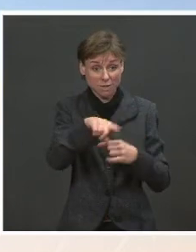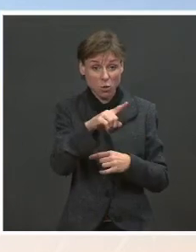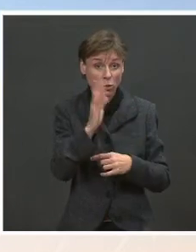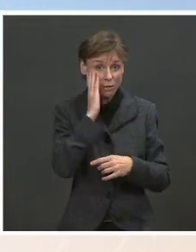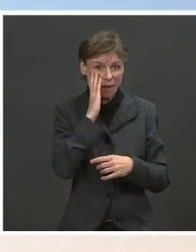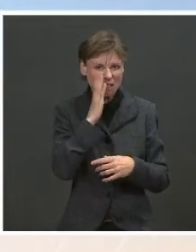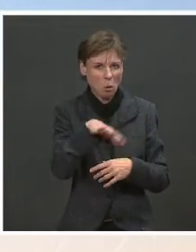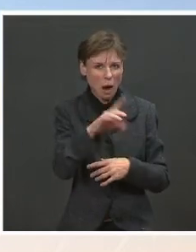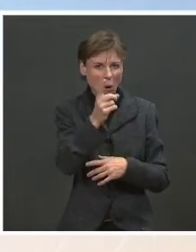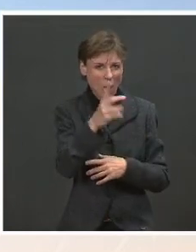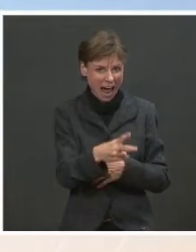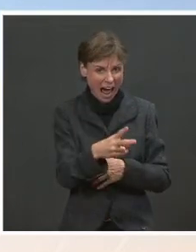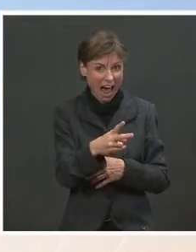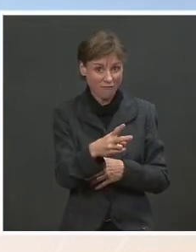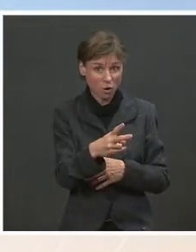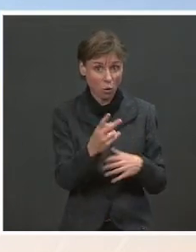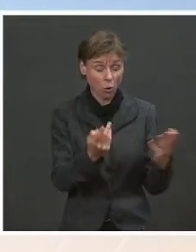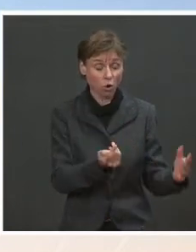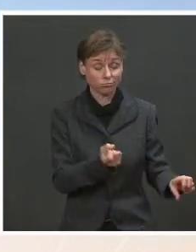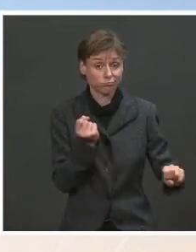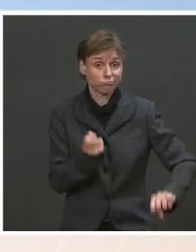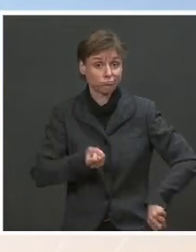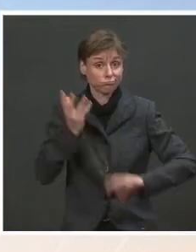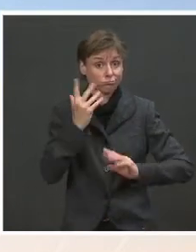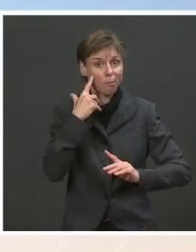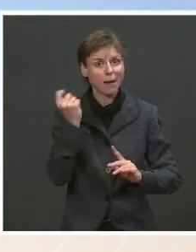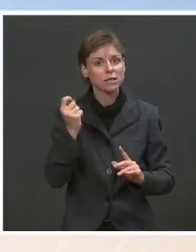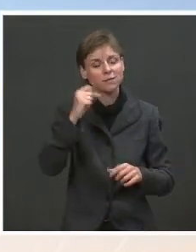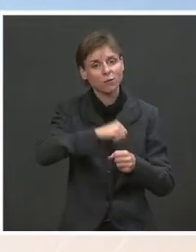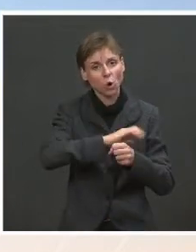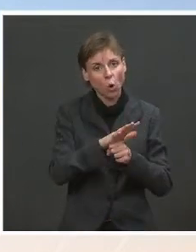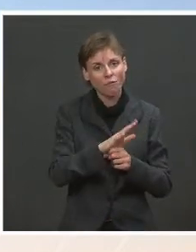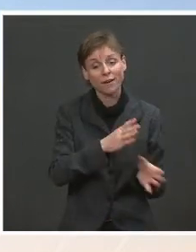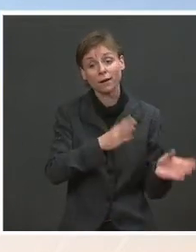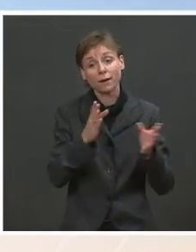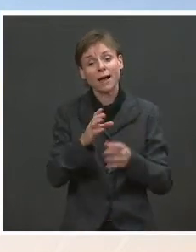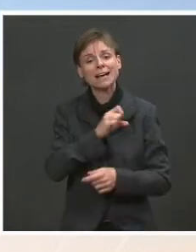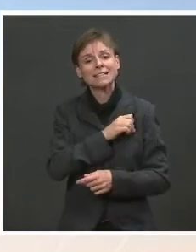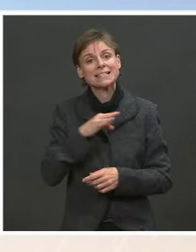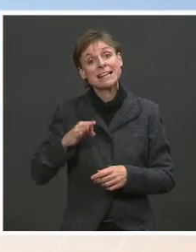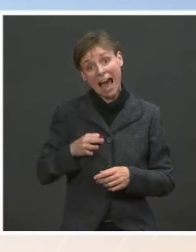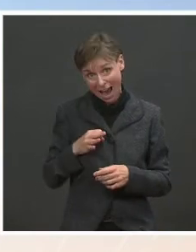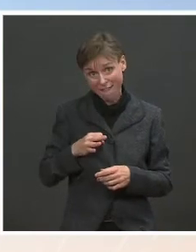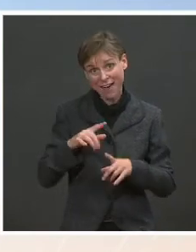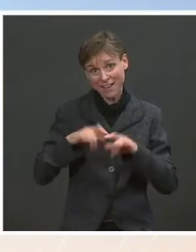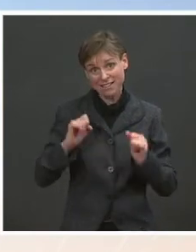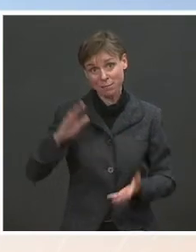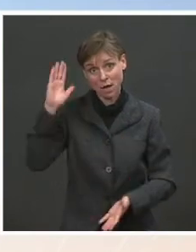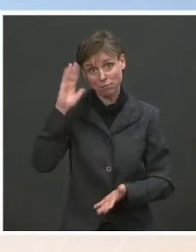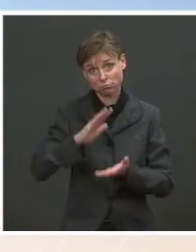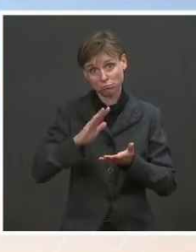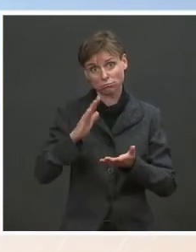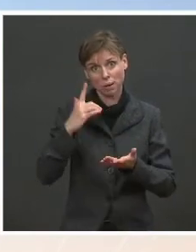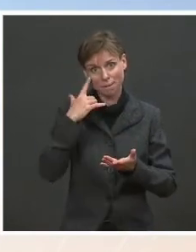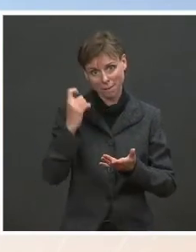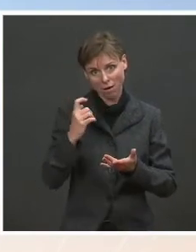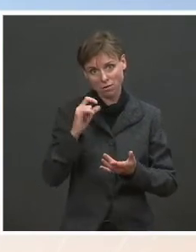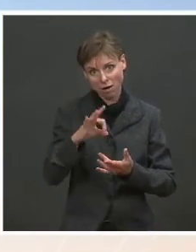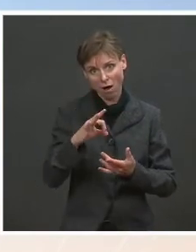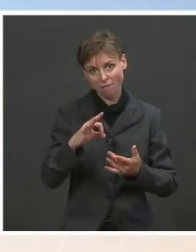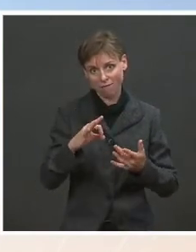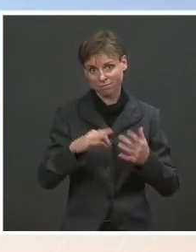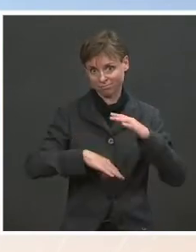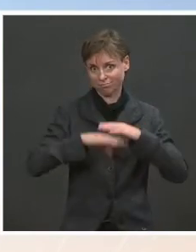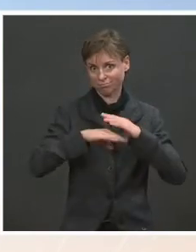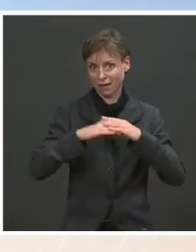taken offline due to COVID. Staffing was also reduced to put it on par with the new reduced capacity. This was sufficient